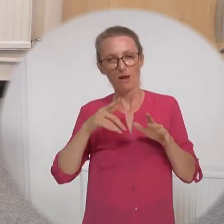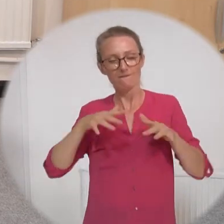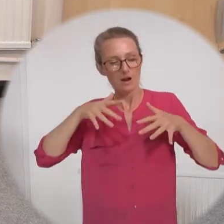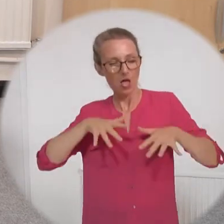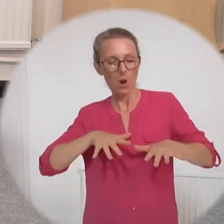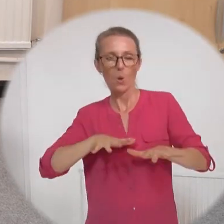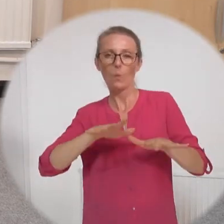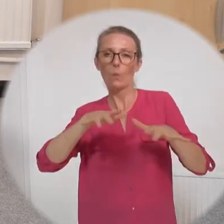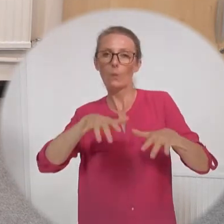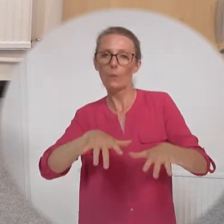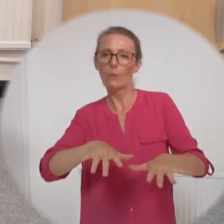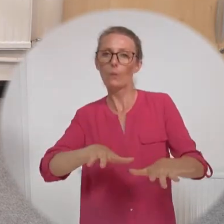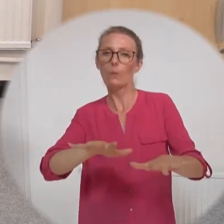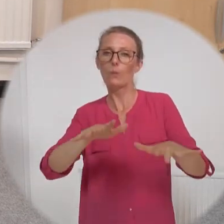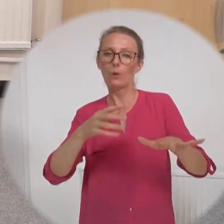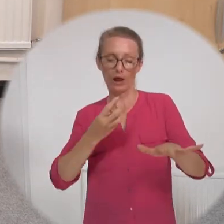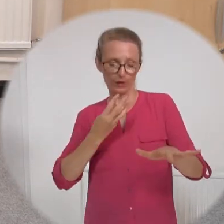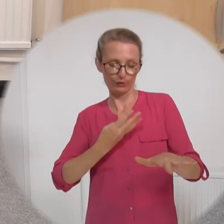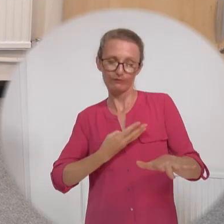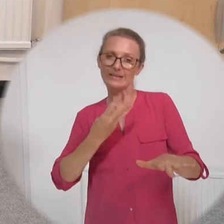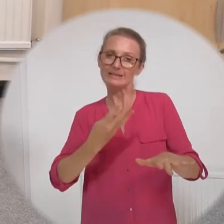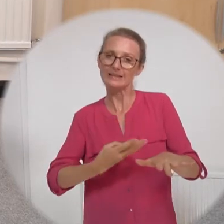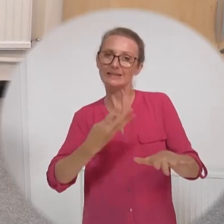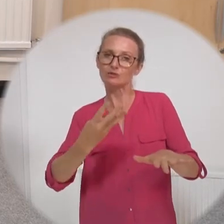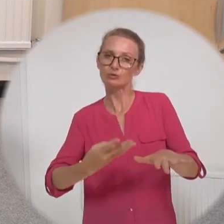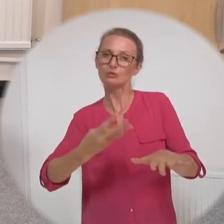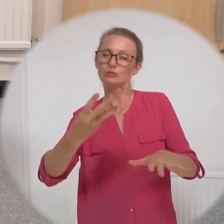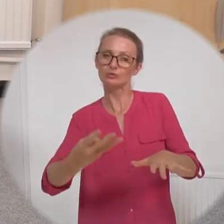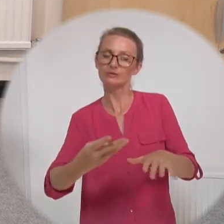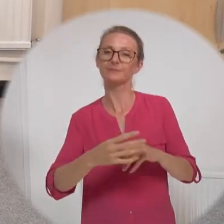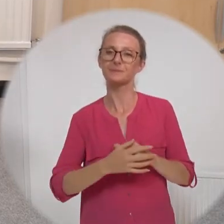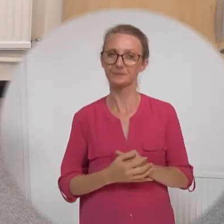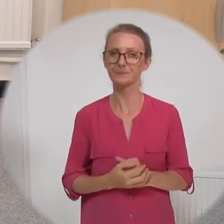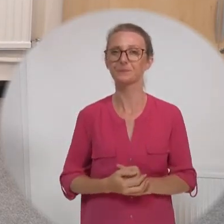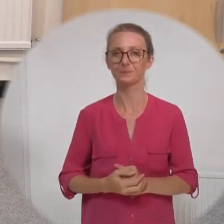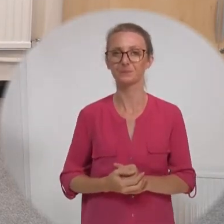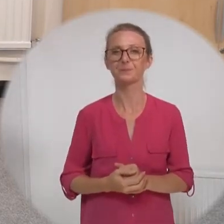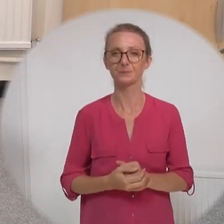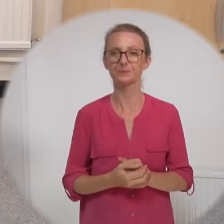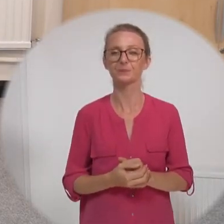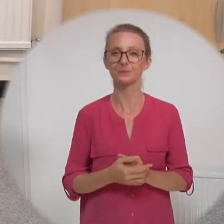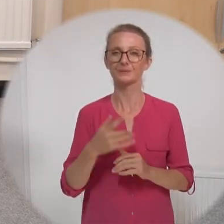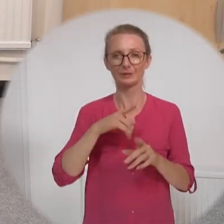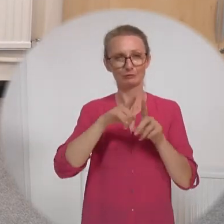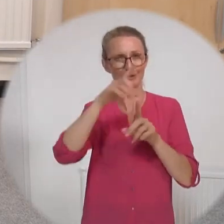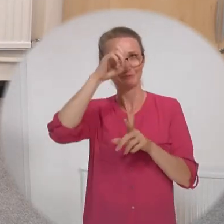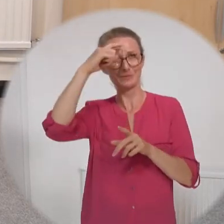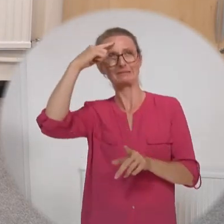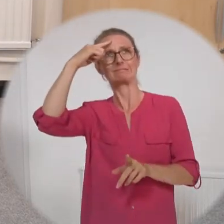sequence, and we're going to do 3 of each of the moves. So this is now a memory